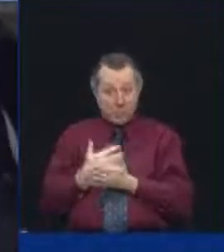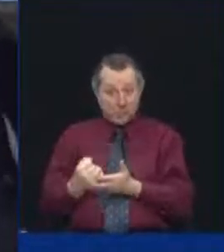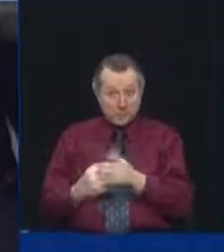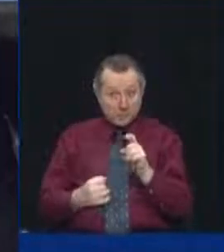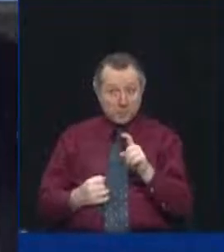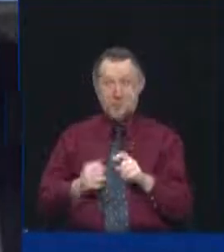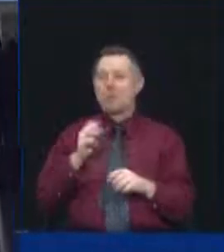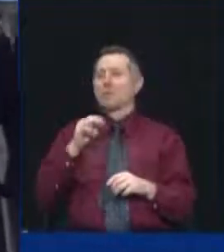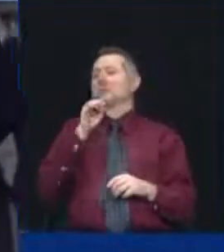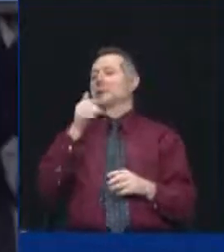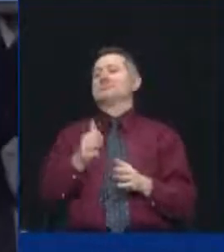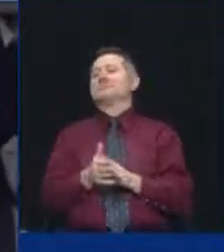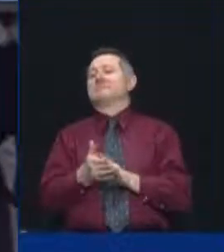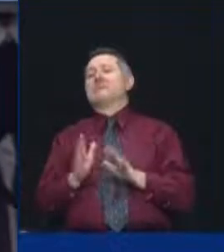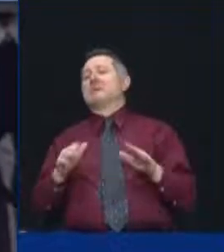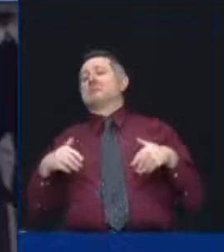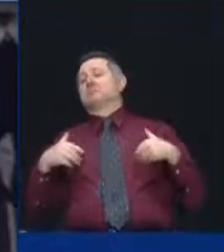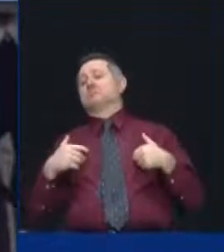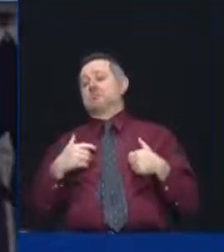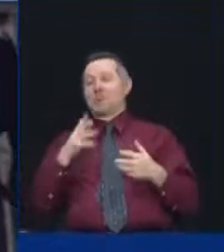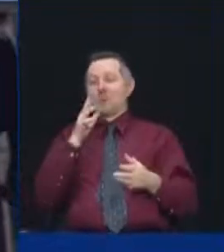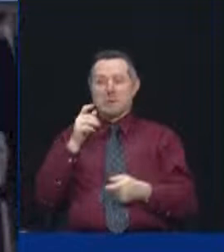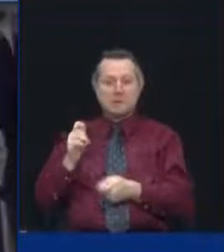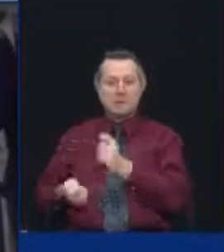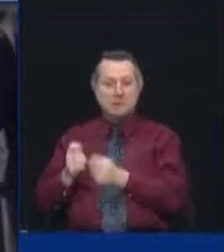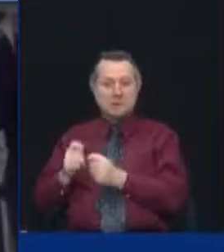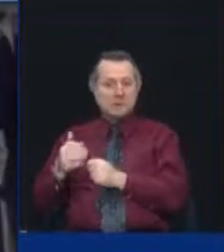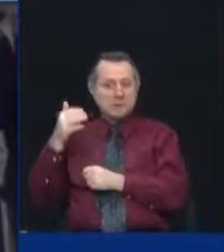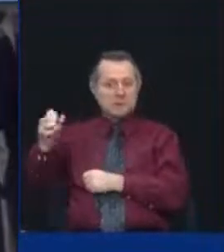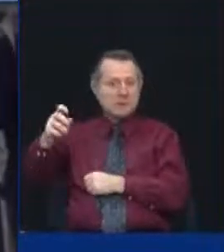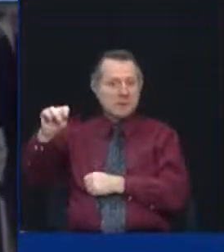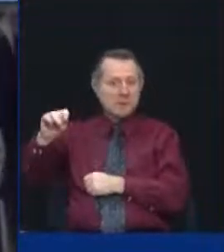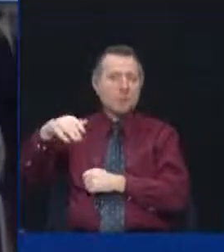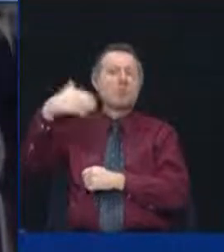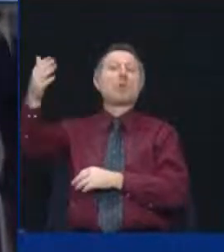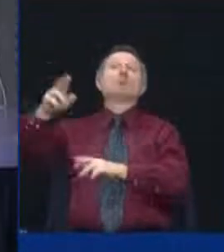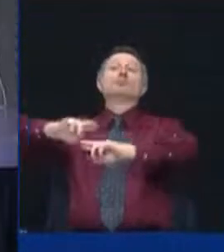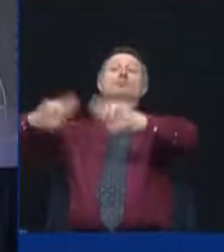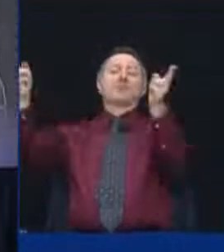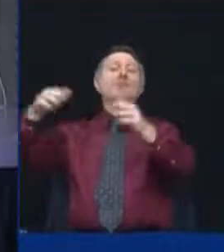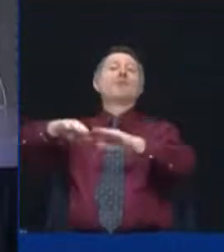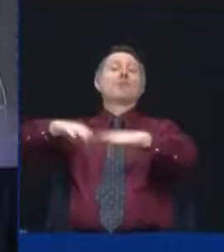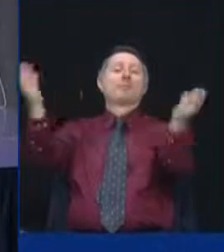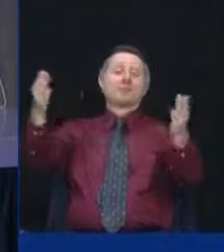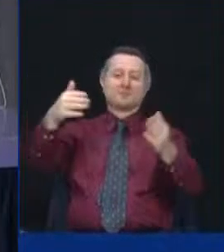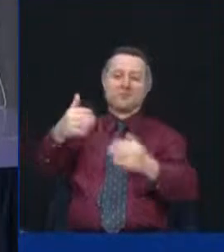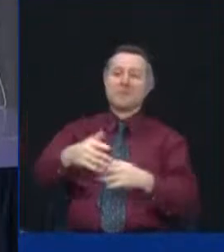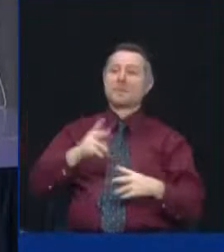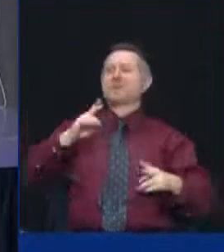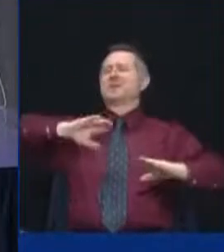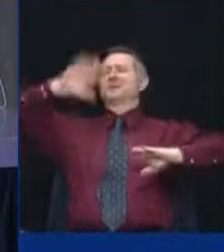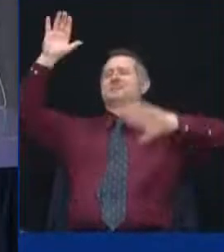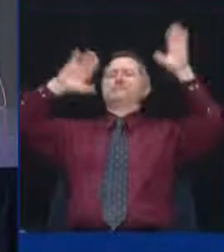make adjustments as you get to the September stage openings and see which ones. Hold on